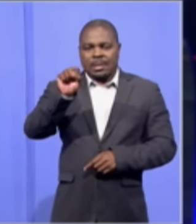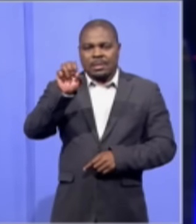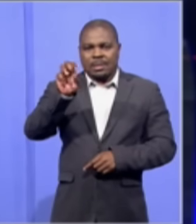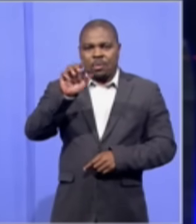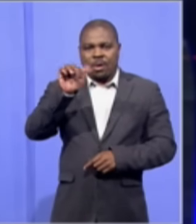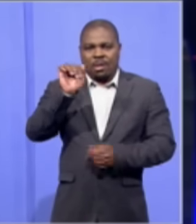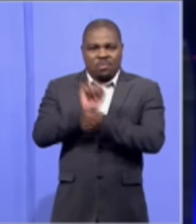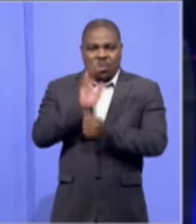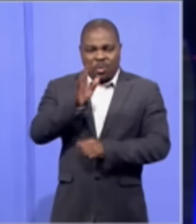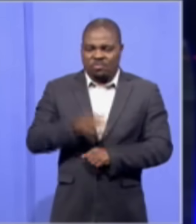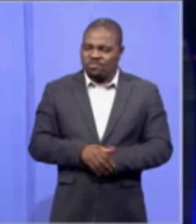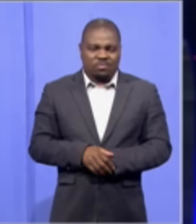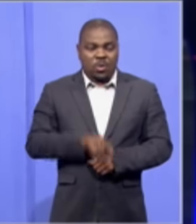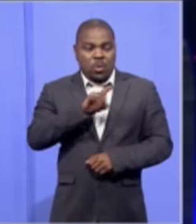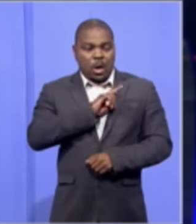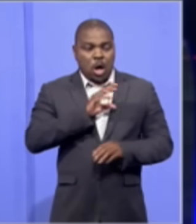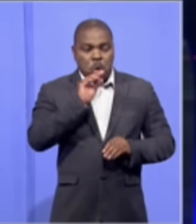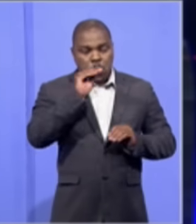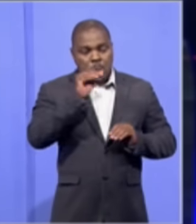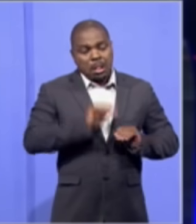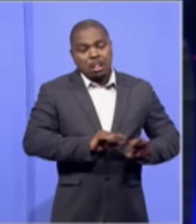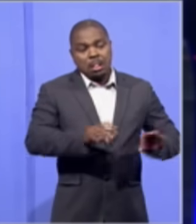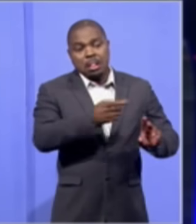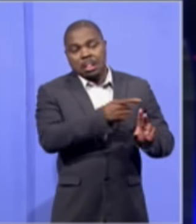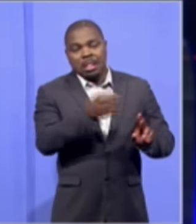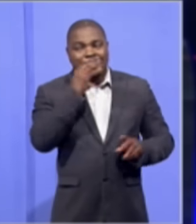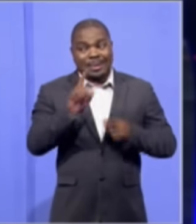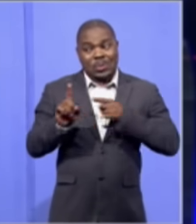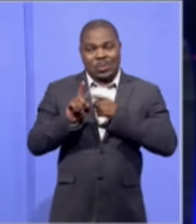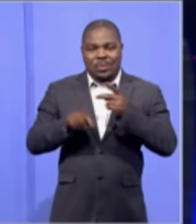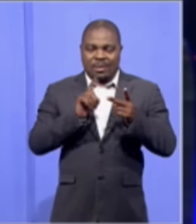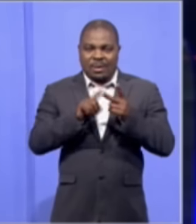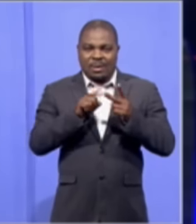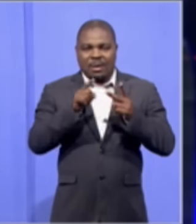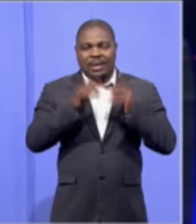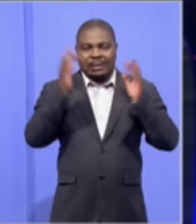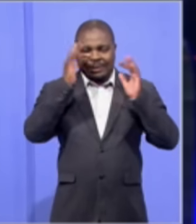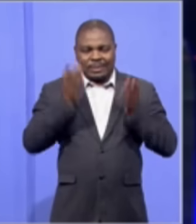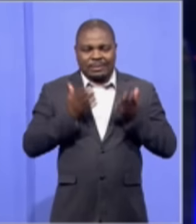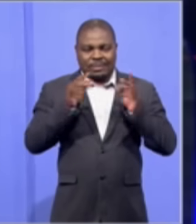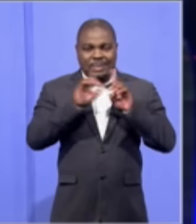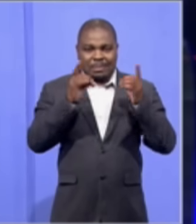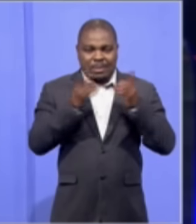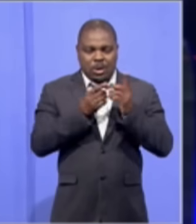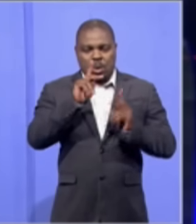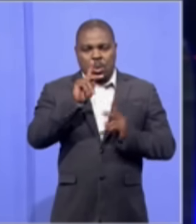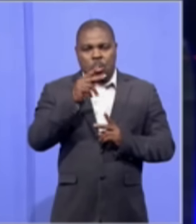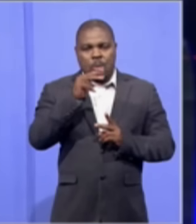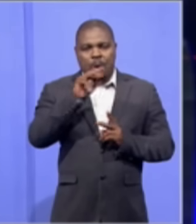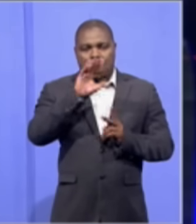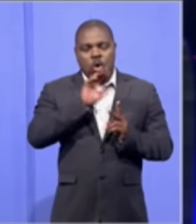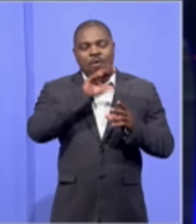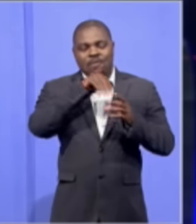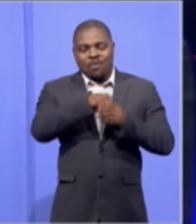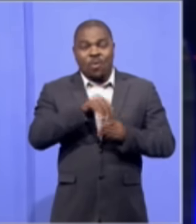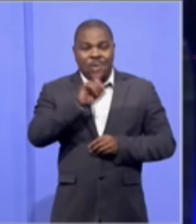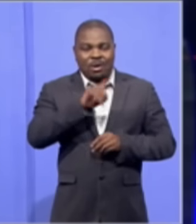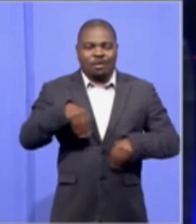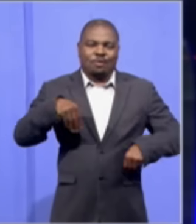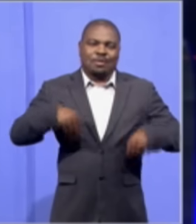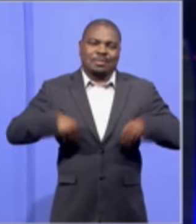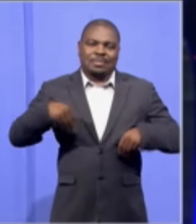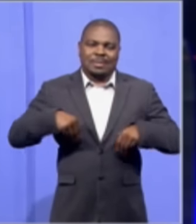Sena ke o latela ditlaleho tsa diphatlalatso tsa ditaba tse amahanyang Masemola le diketso tsa hloho ya mautlwela a Dumisano Khumalo. Jwalo ka diphuputso di tswela